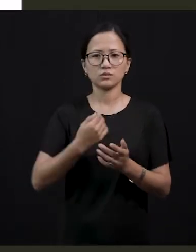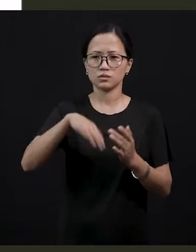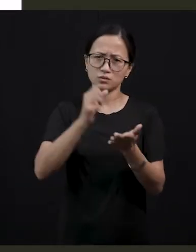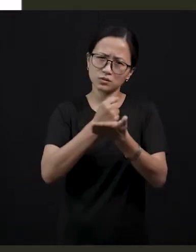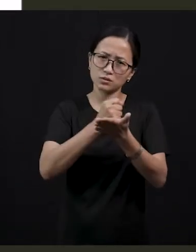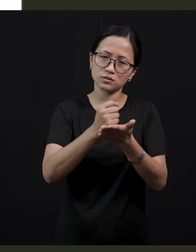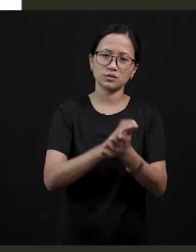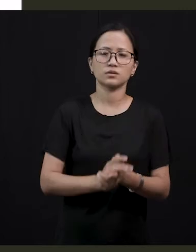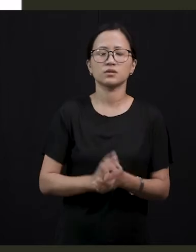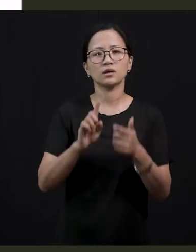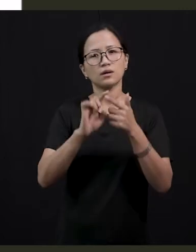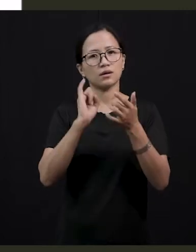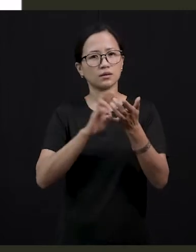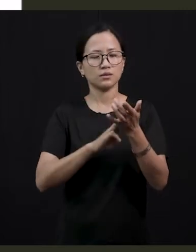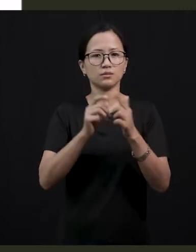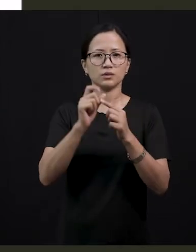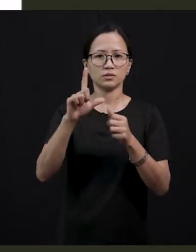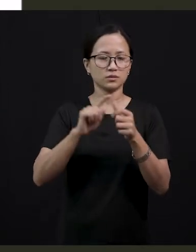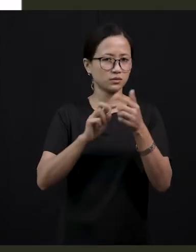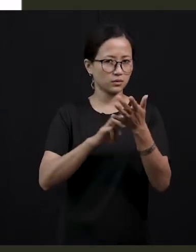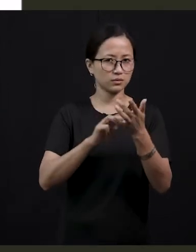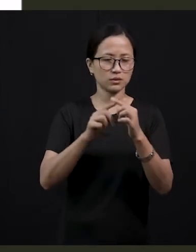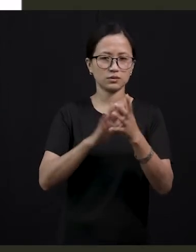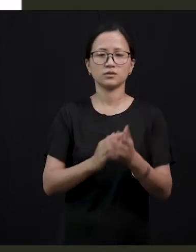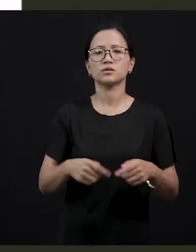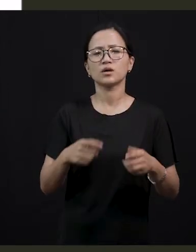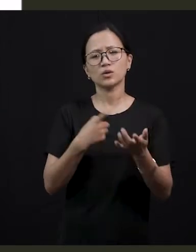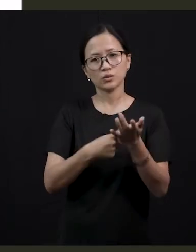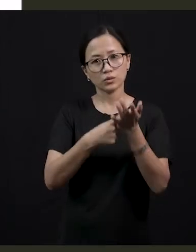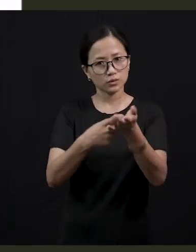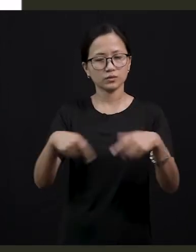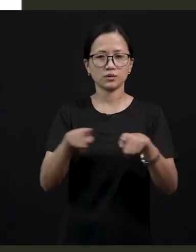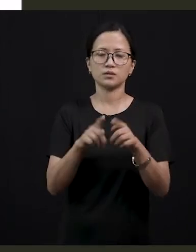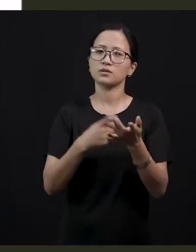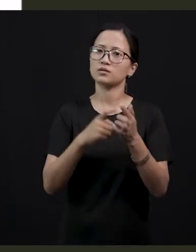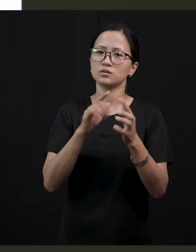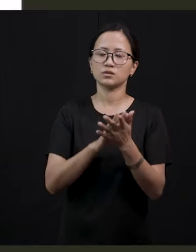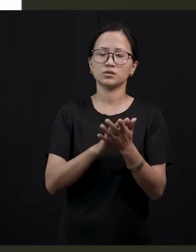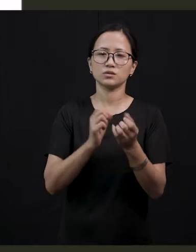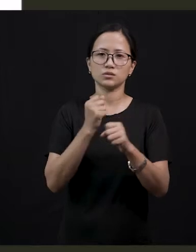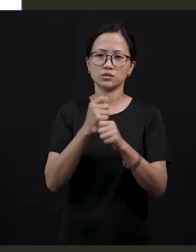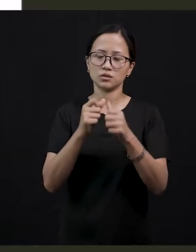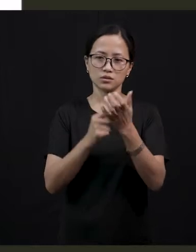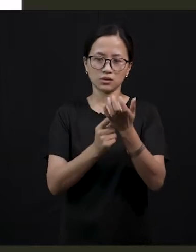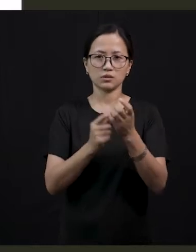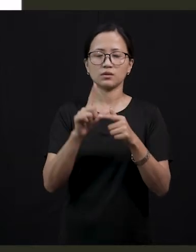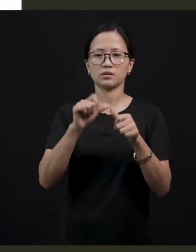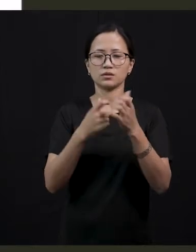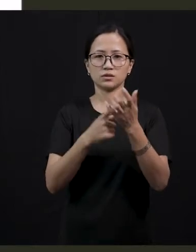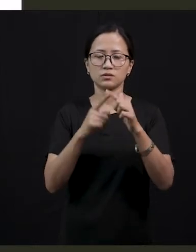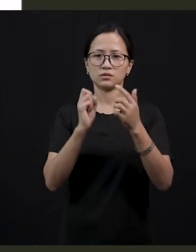try to implement those rules and regulations. The third structure of the government is your judiciary. That